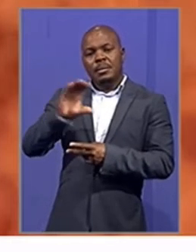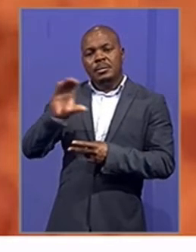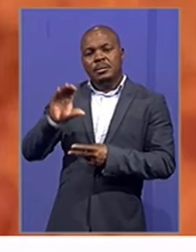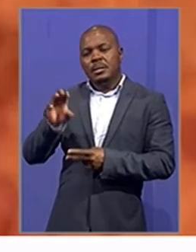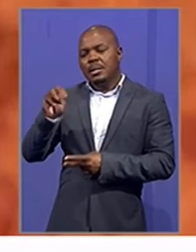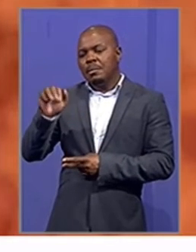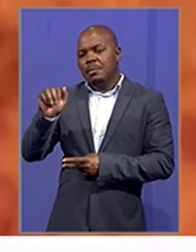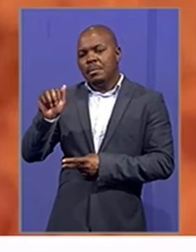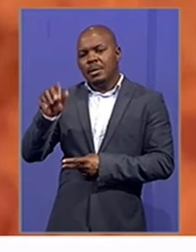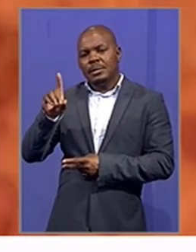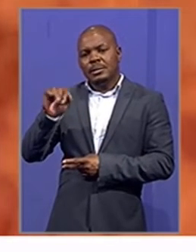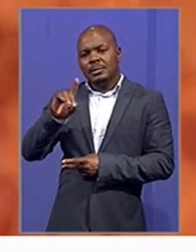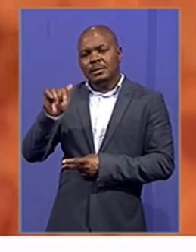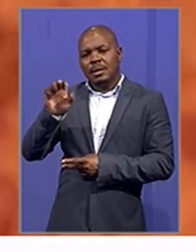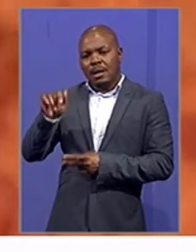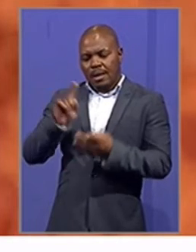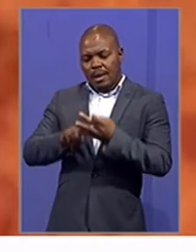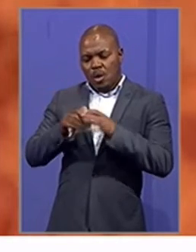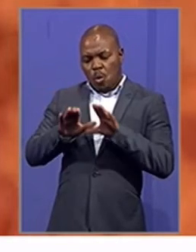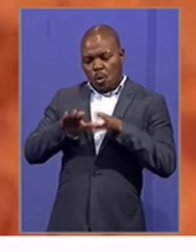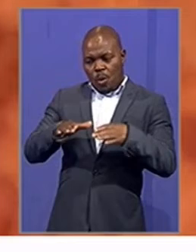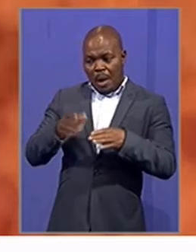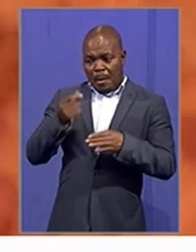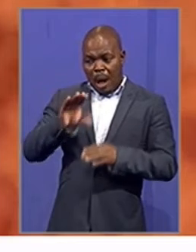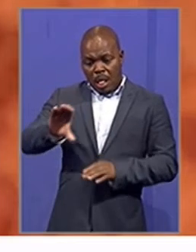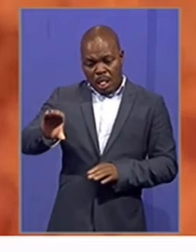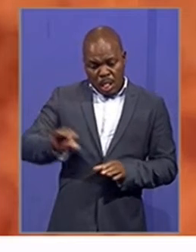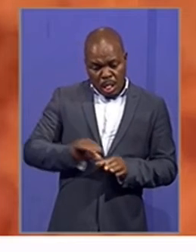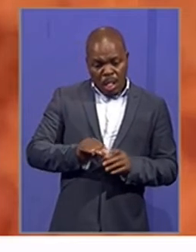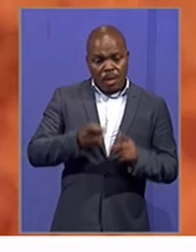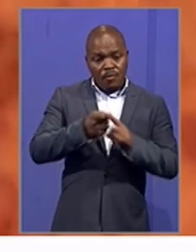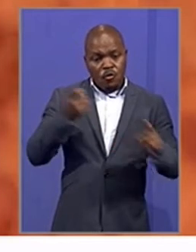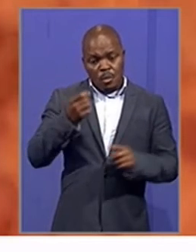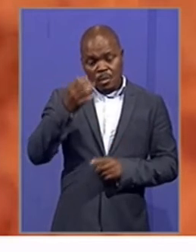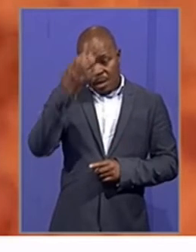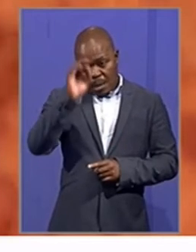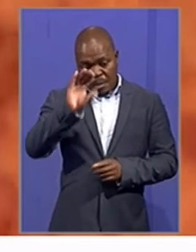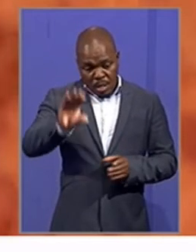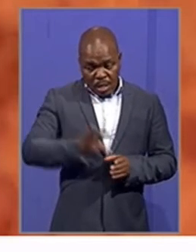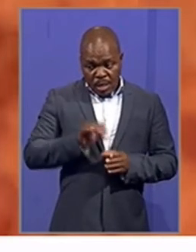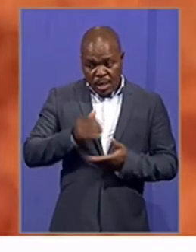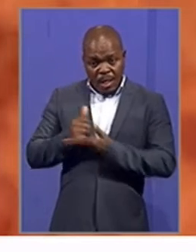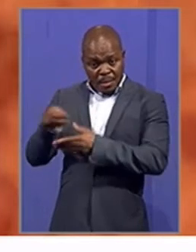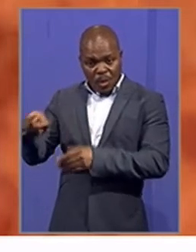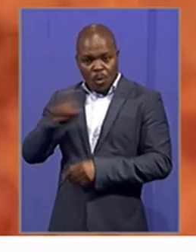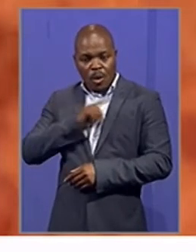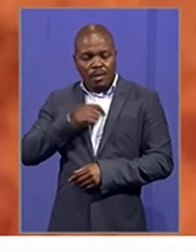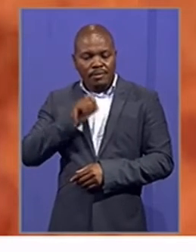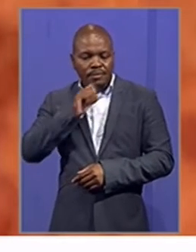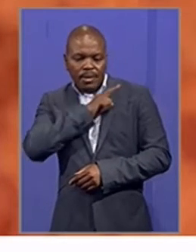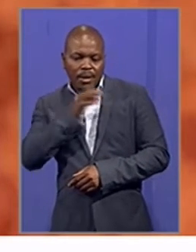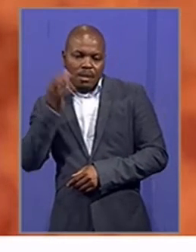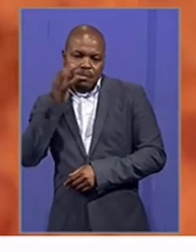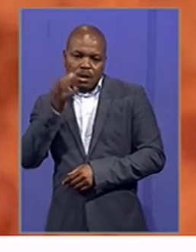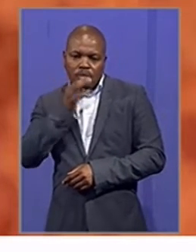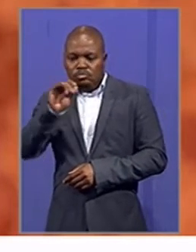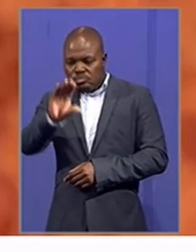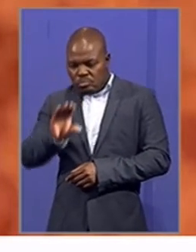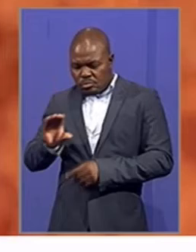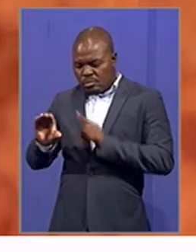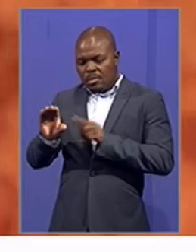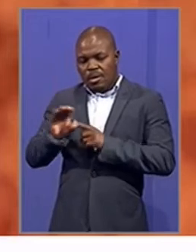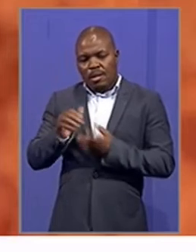party itself benefited from funds siphoned from the public purse under the pretext that the money was going to be used to